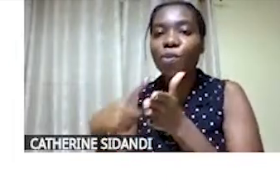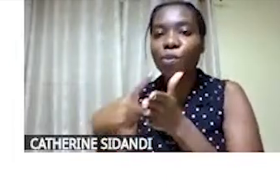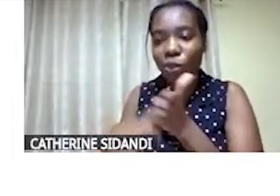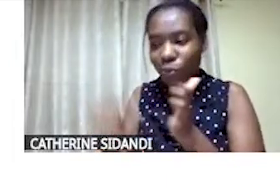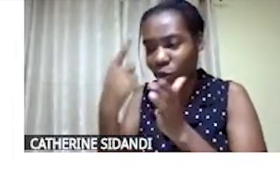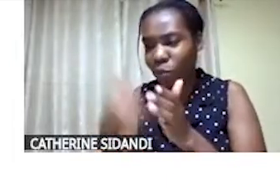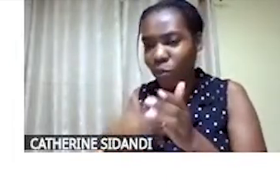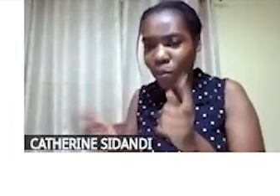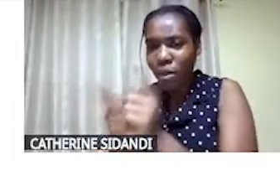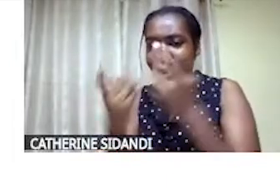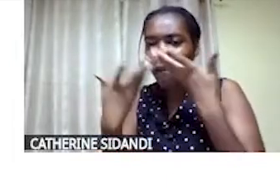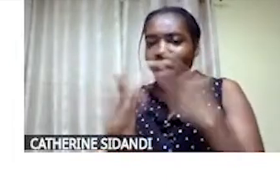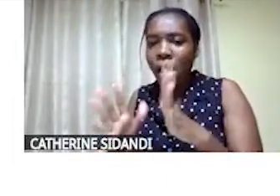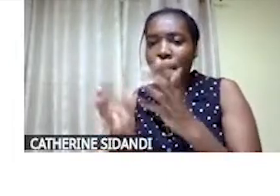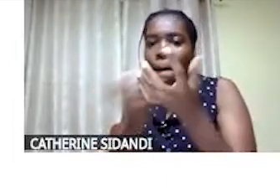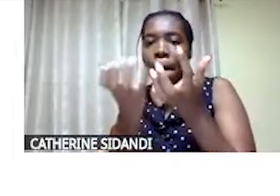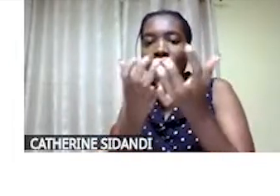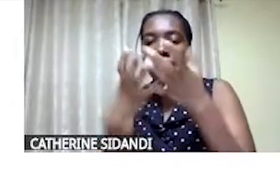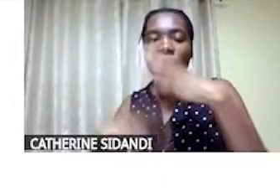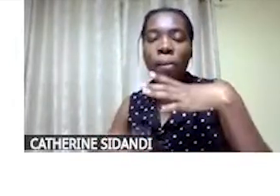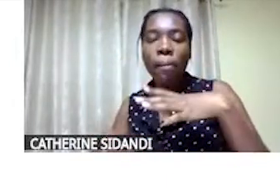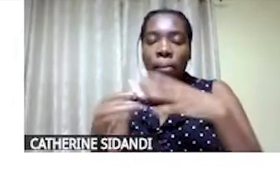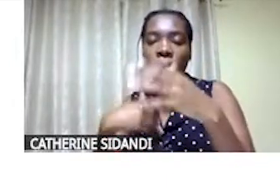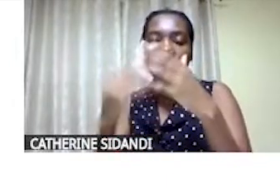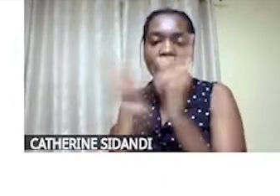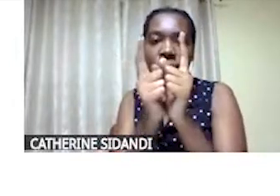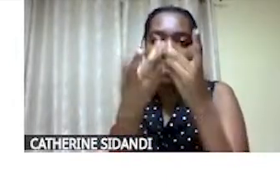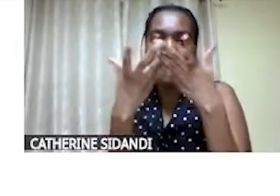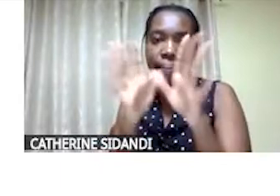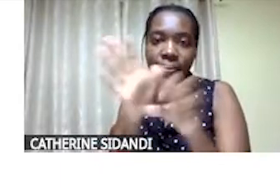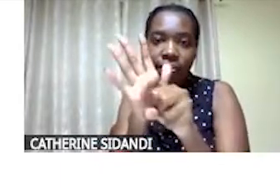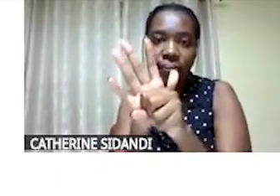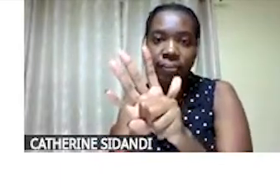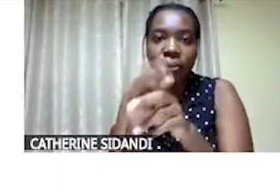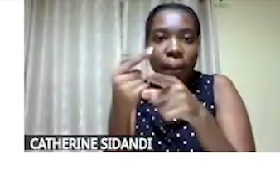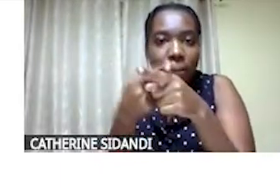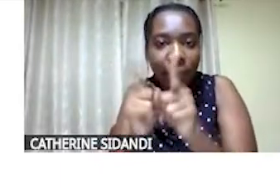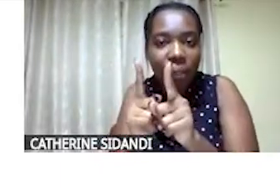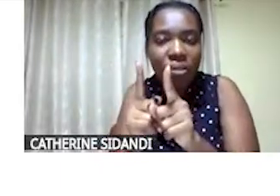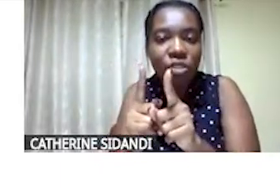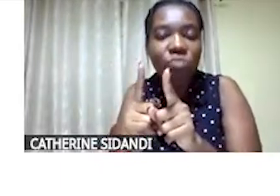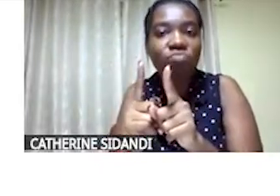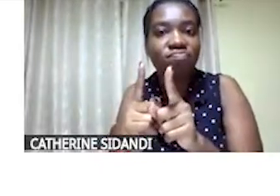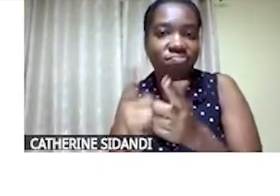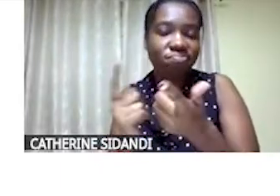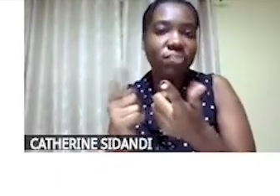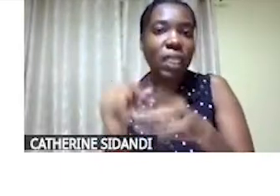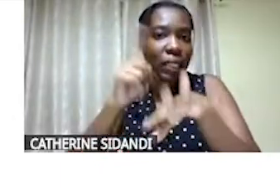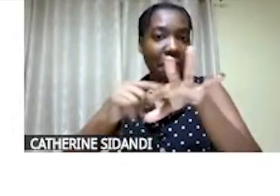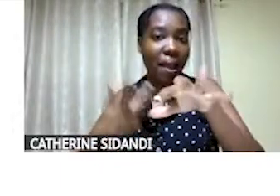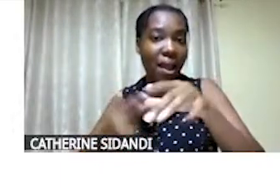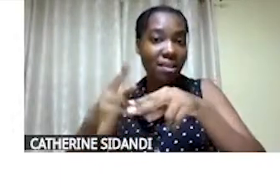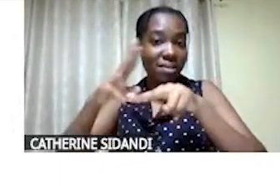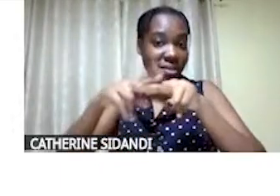of entrepreneurs out here who believe have understood this, but on sitting down, we realize there